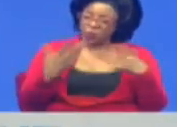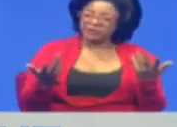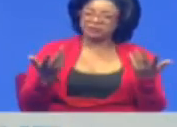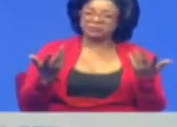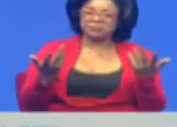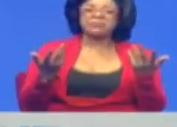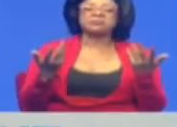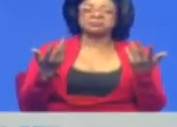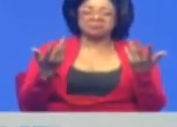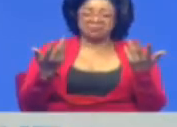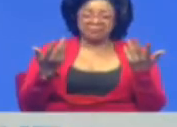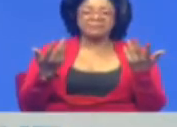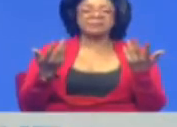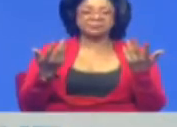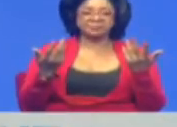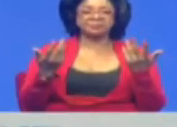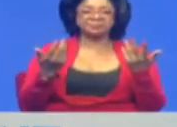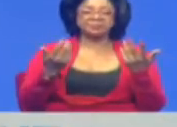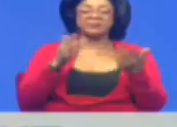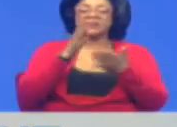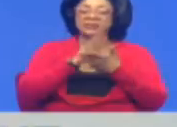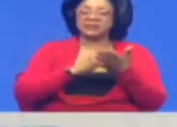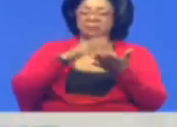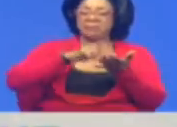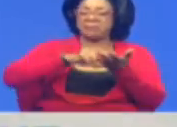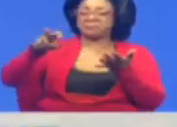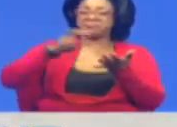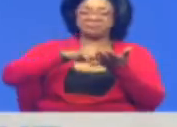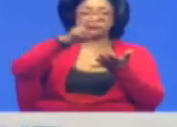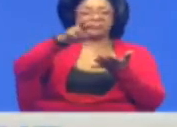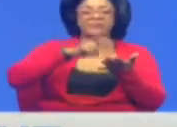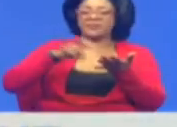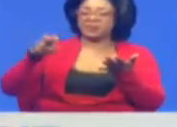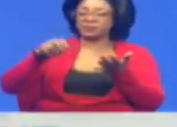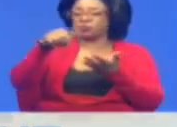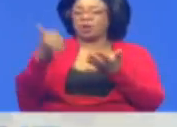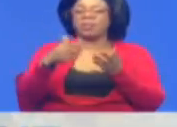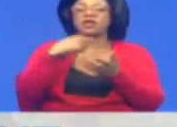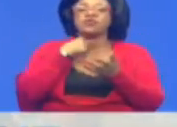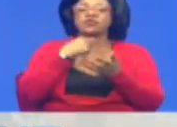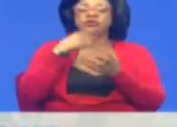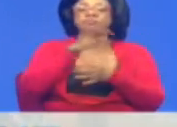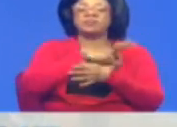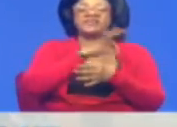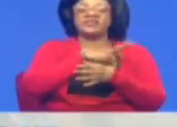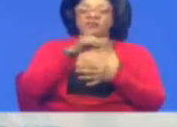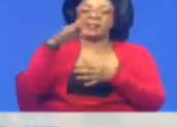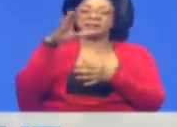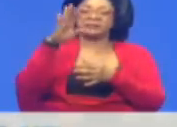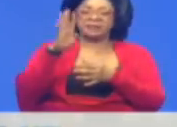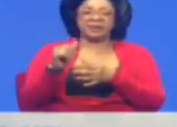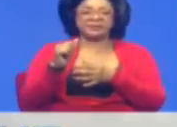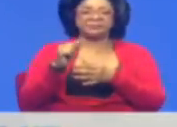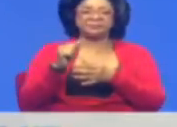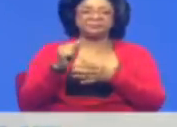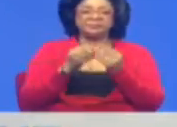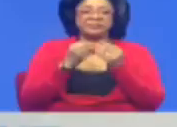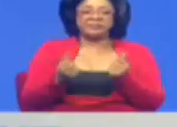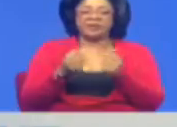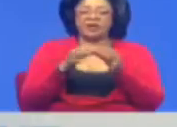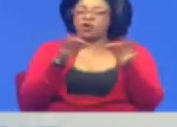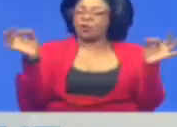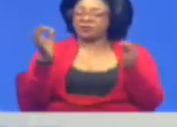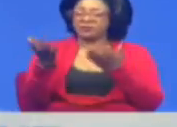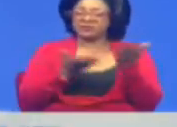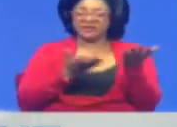stalemate has seen some teachers defect to other unions in order to benefit from the CBA. The abrasive and long-serving Secretary General